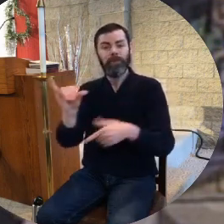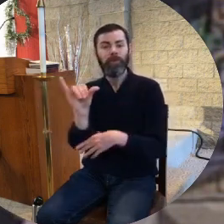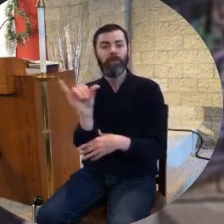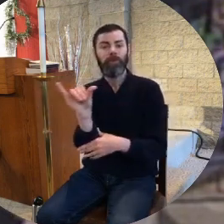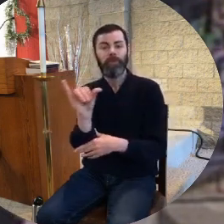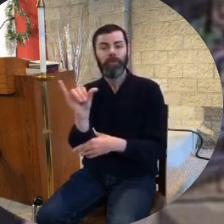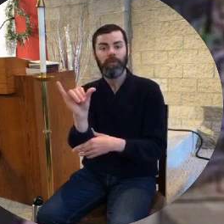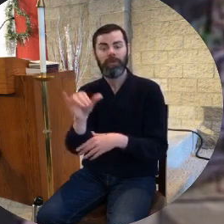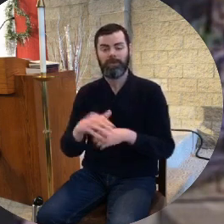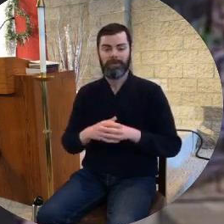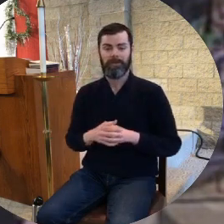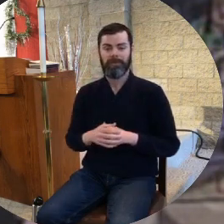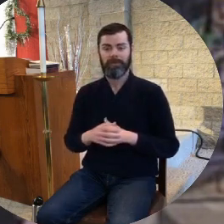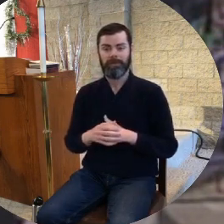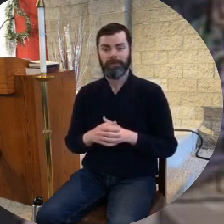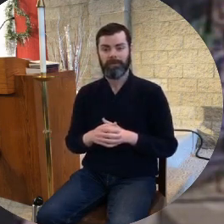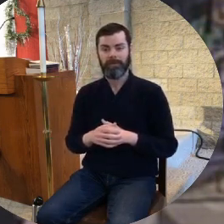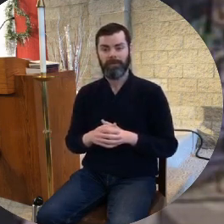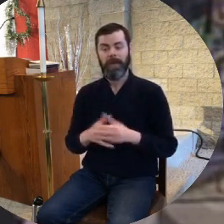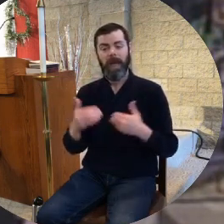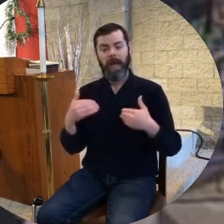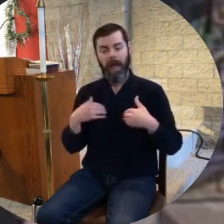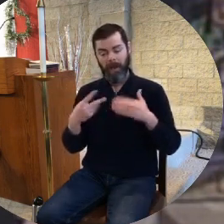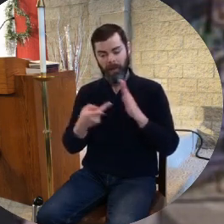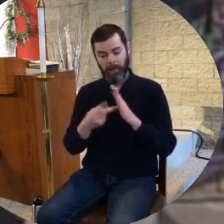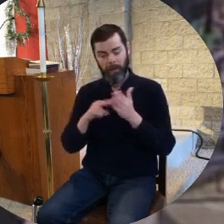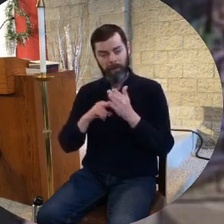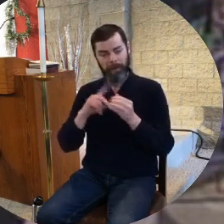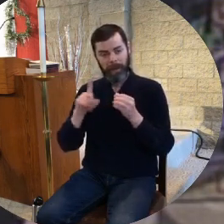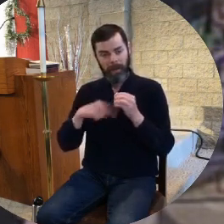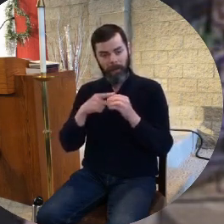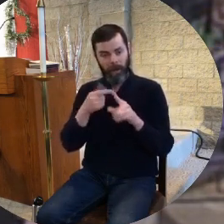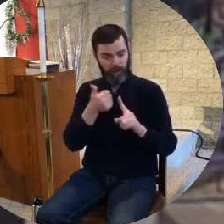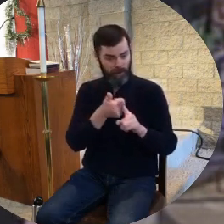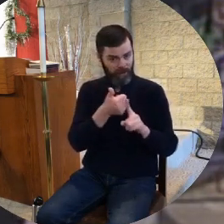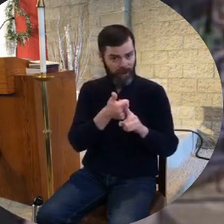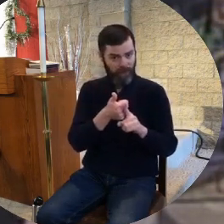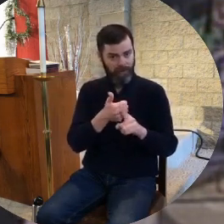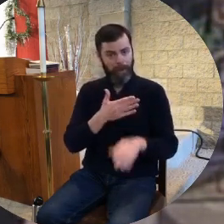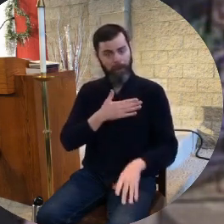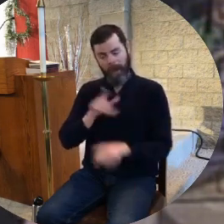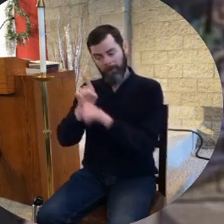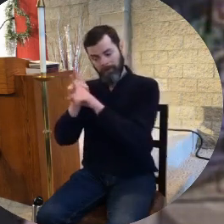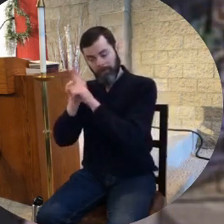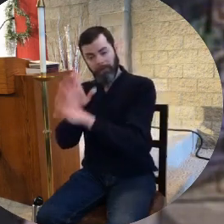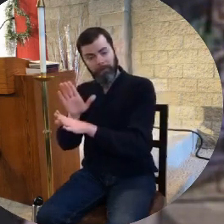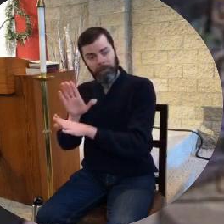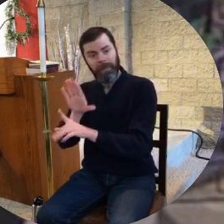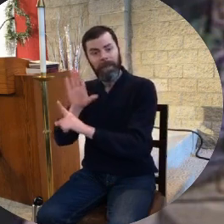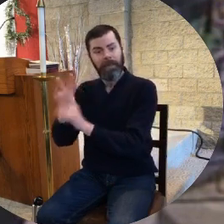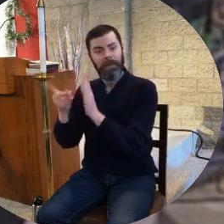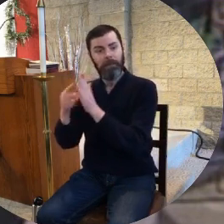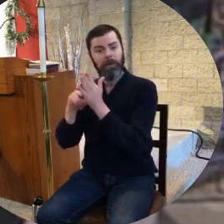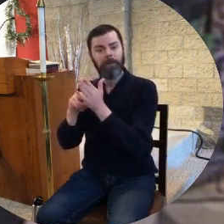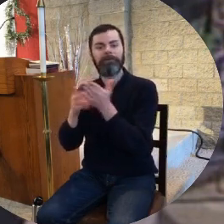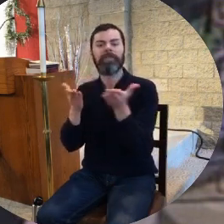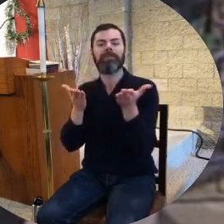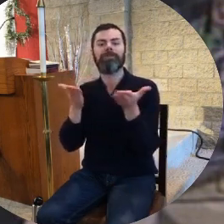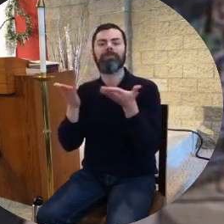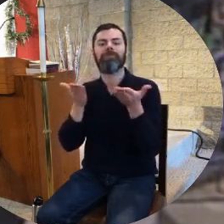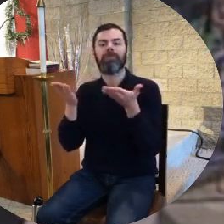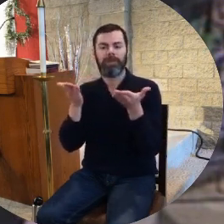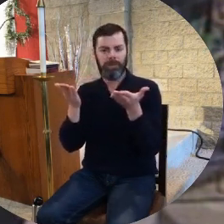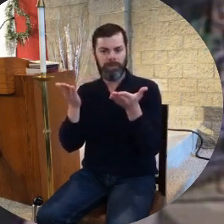And it's okay to have a purpose about you. That man had a purpose, and he had a purpose about service.